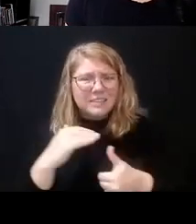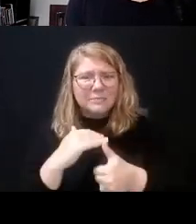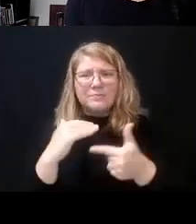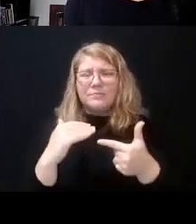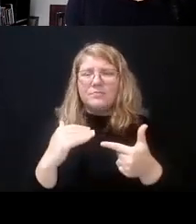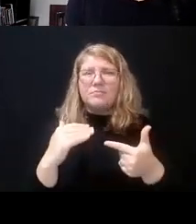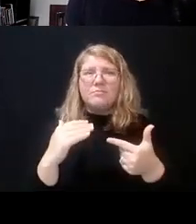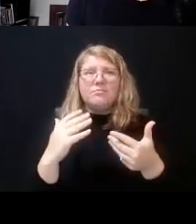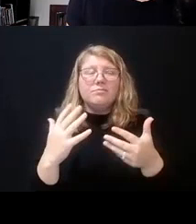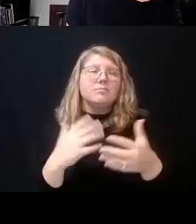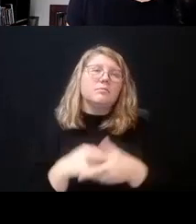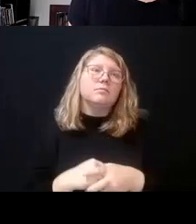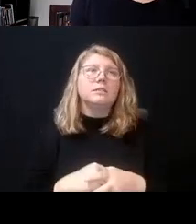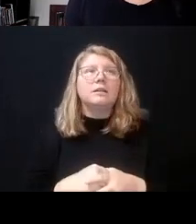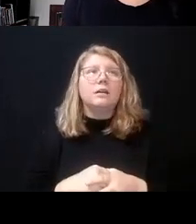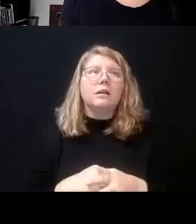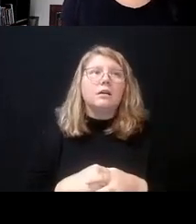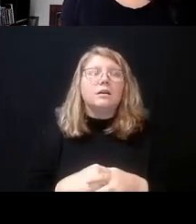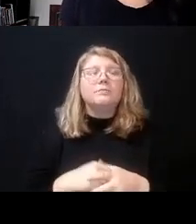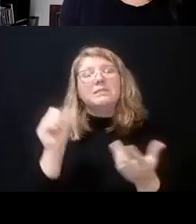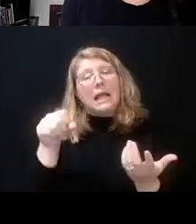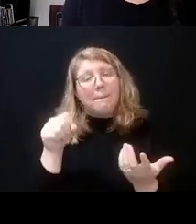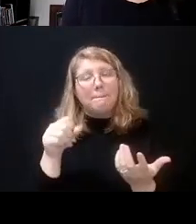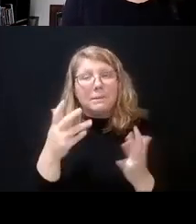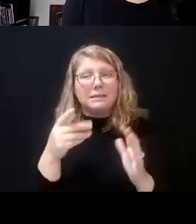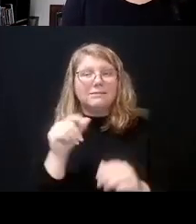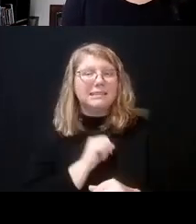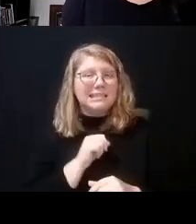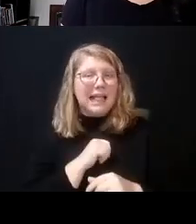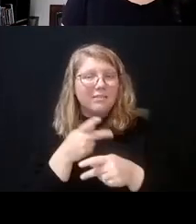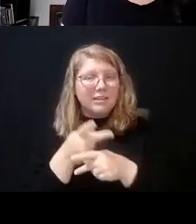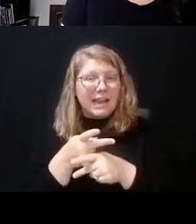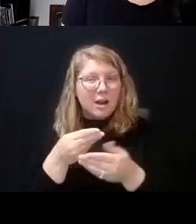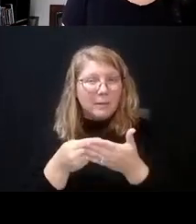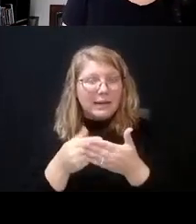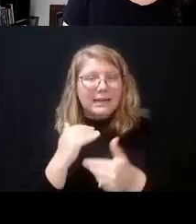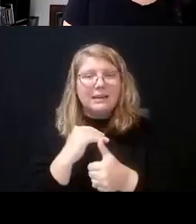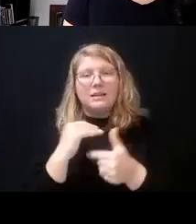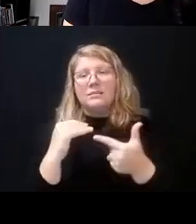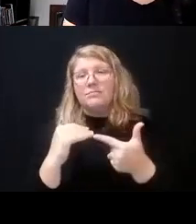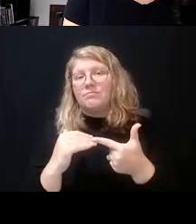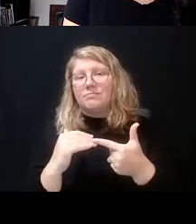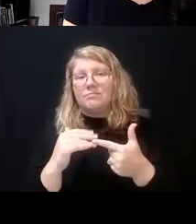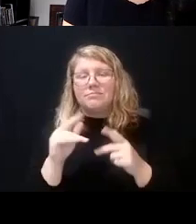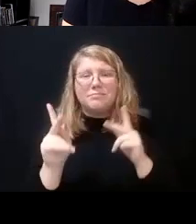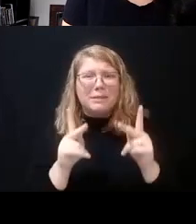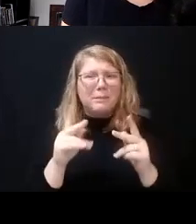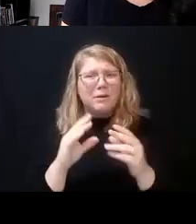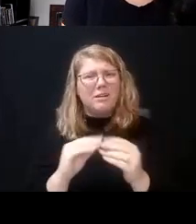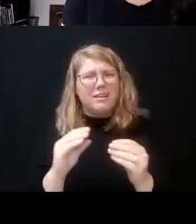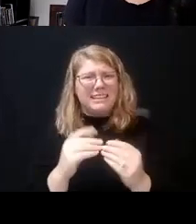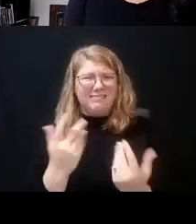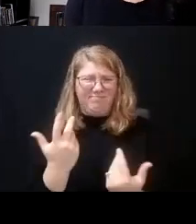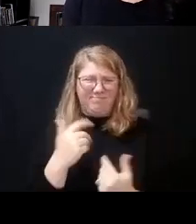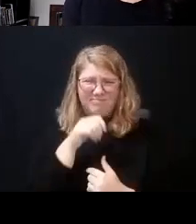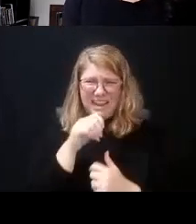This is kind of, this is where the self-care money came in. This is where, folks were saying, it would make a big difference